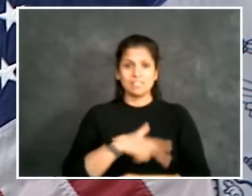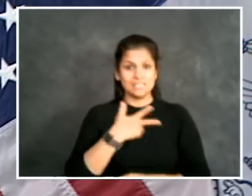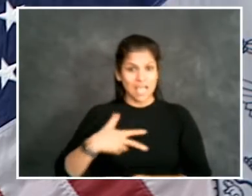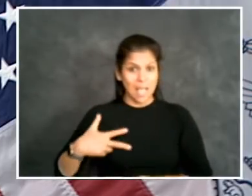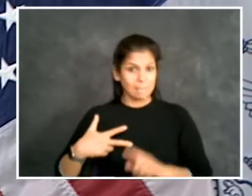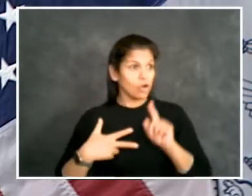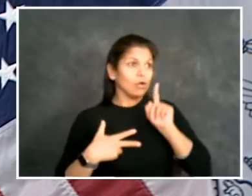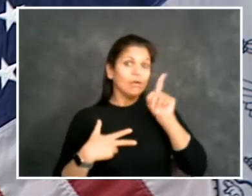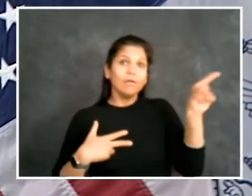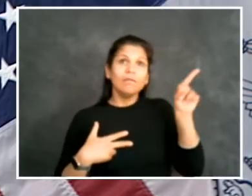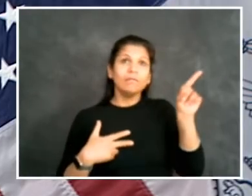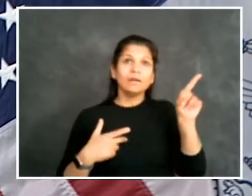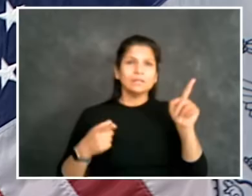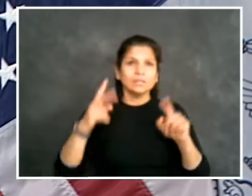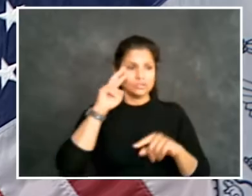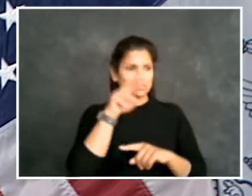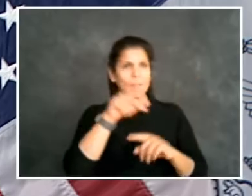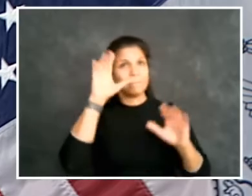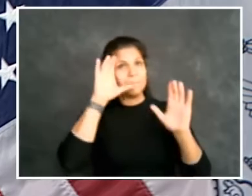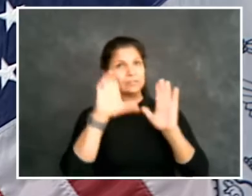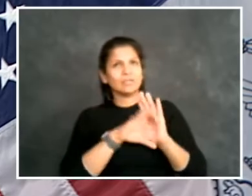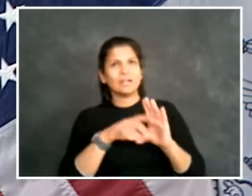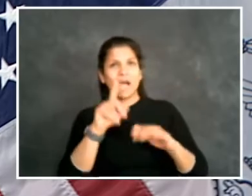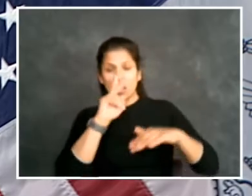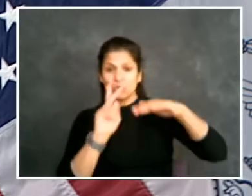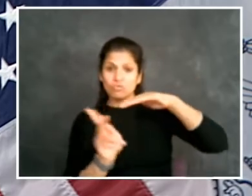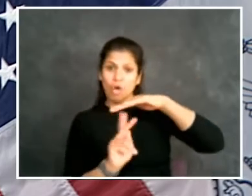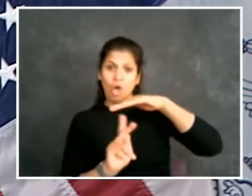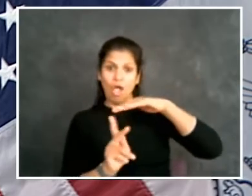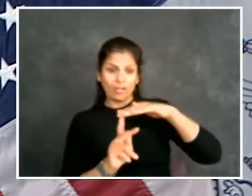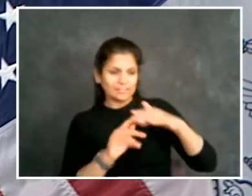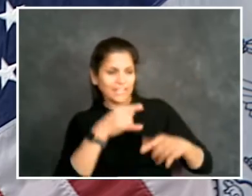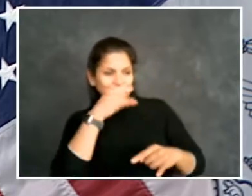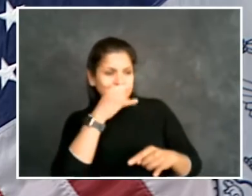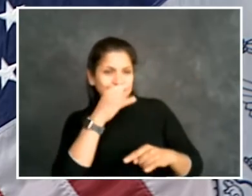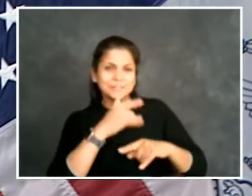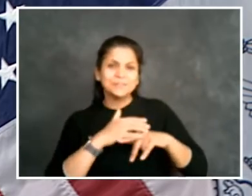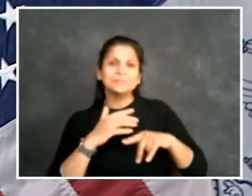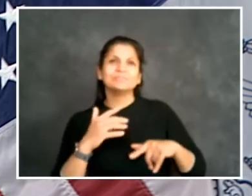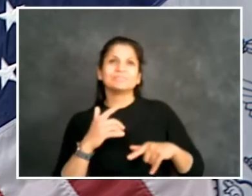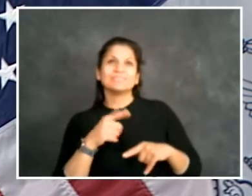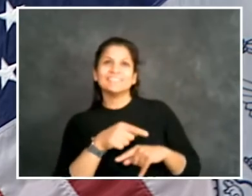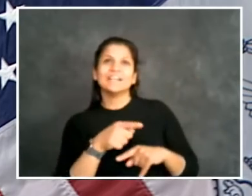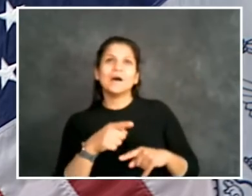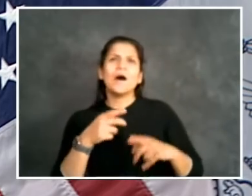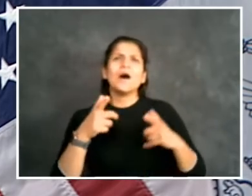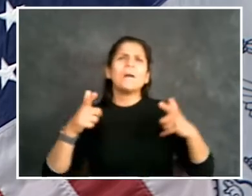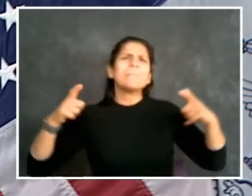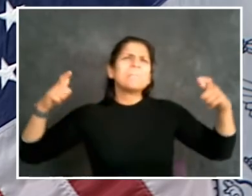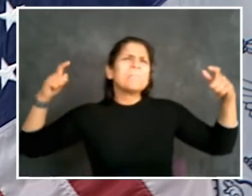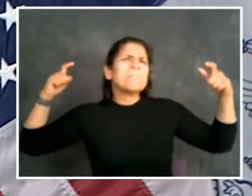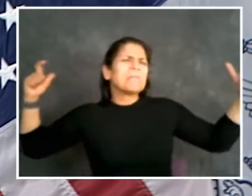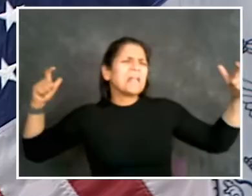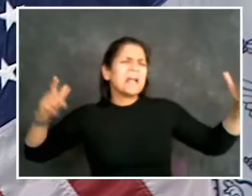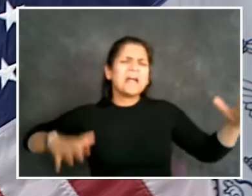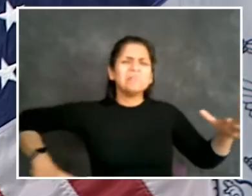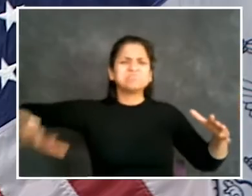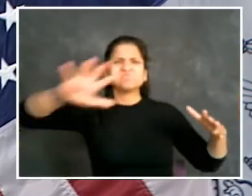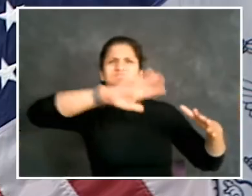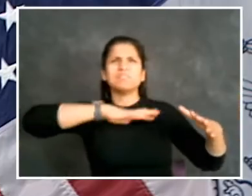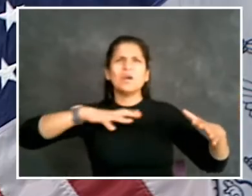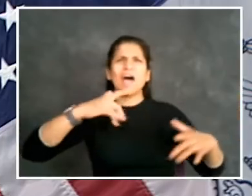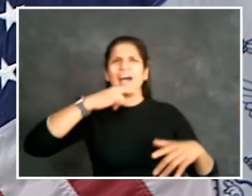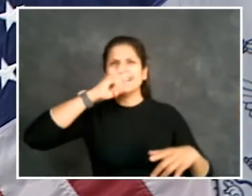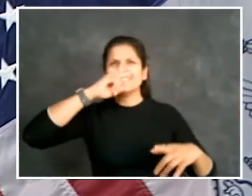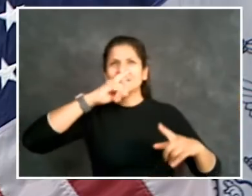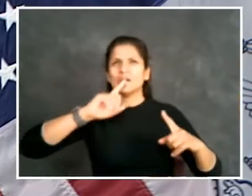And the picture had a big open space, a big open yard, and a few kids, and they were distanced. And I thought, that's wonderful if you're in